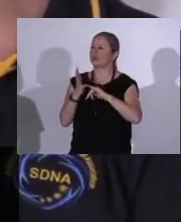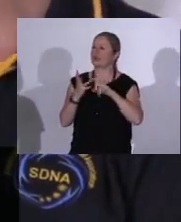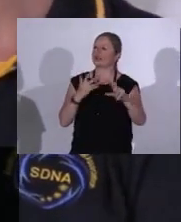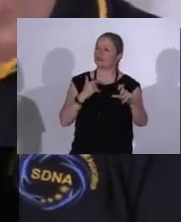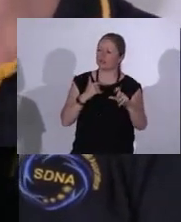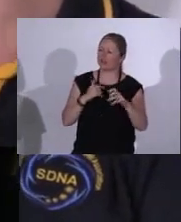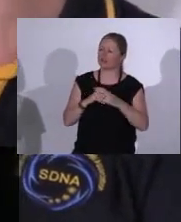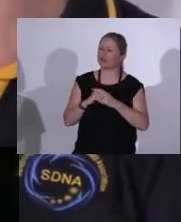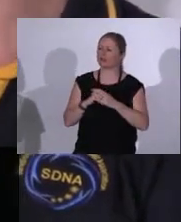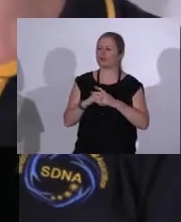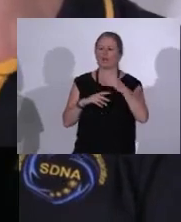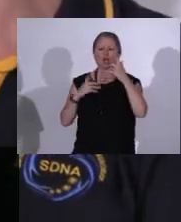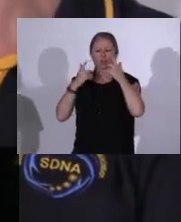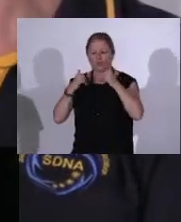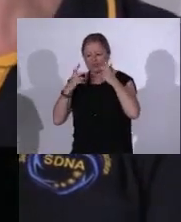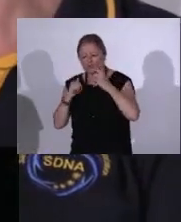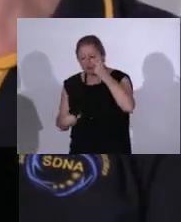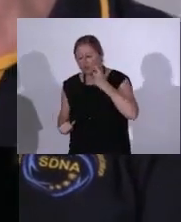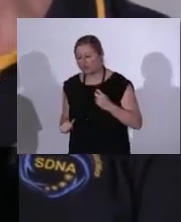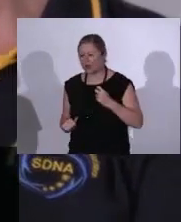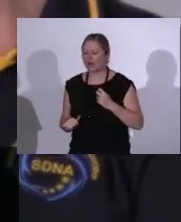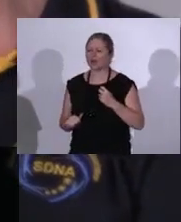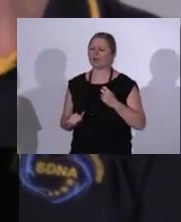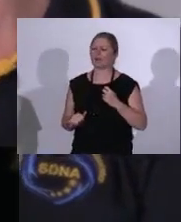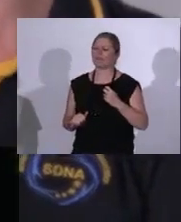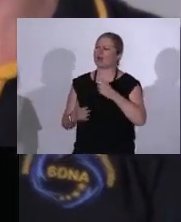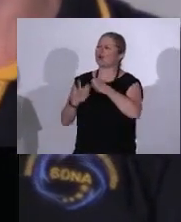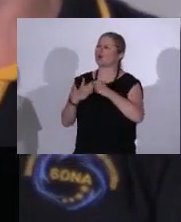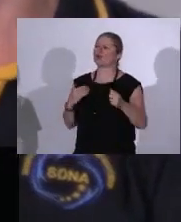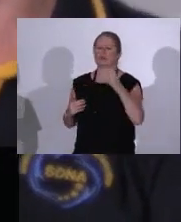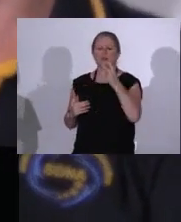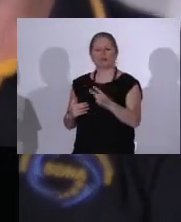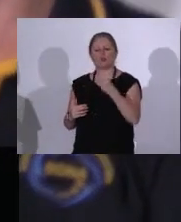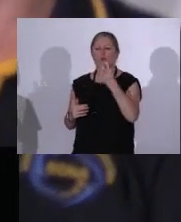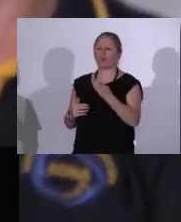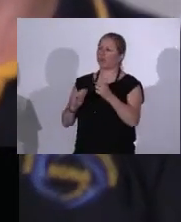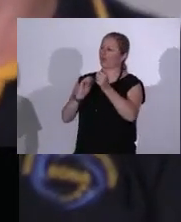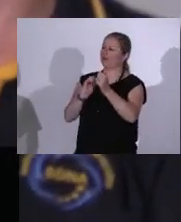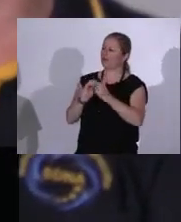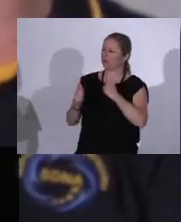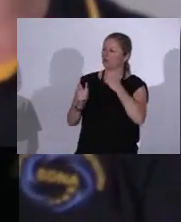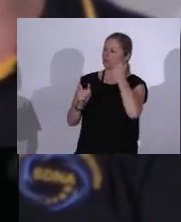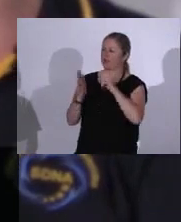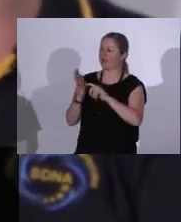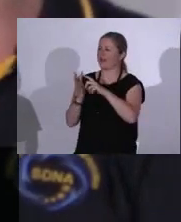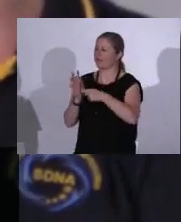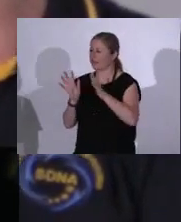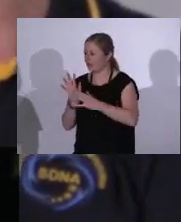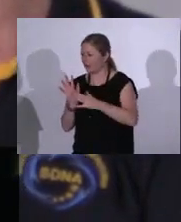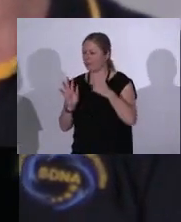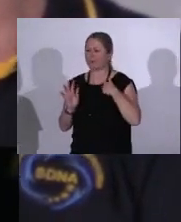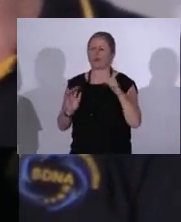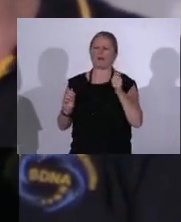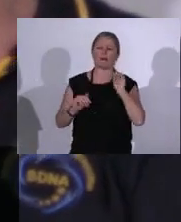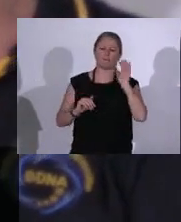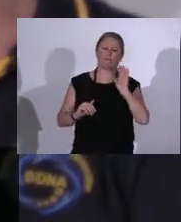given a tester. So we generally do two or three sports each term. So I've done the netball part of it, but we've